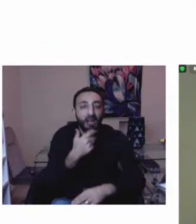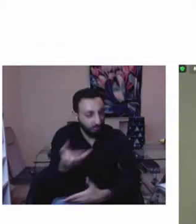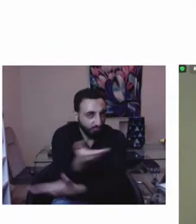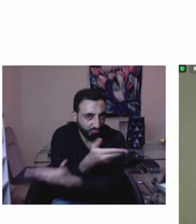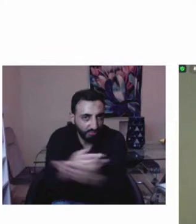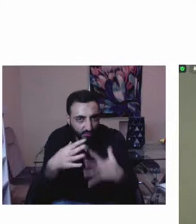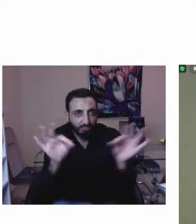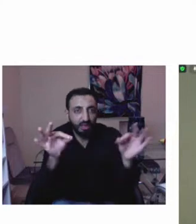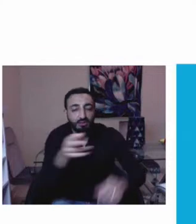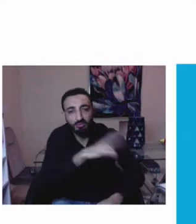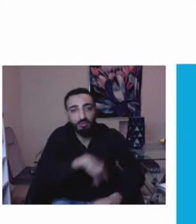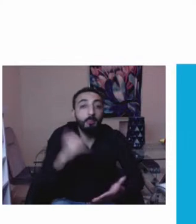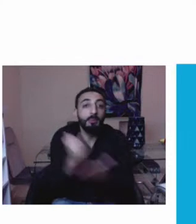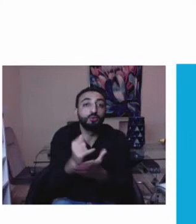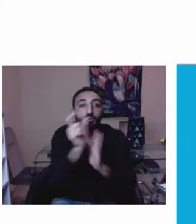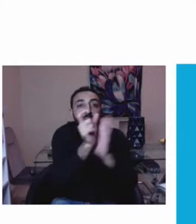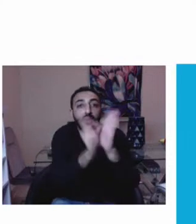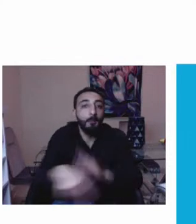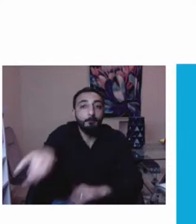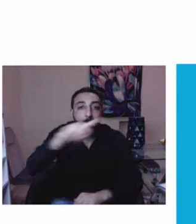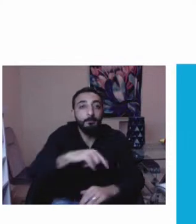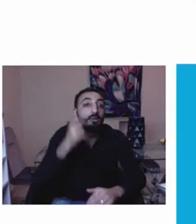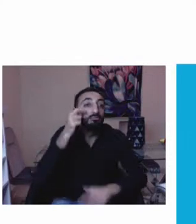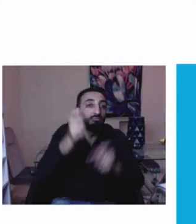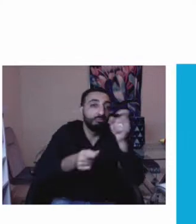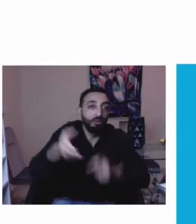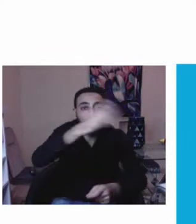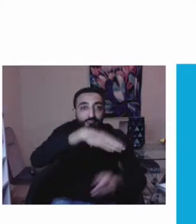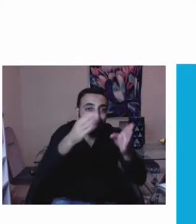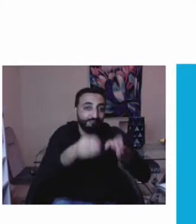other co-organizers. Thank you very much.